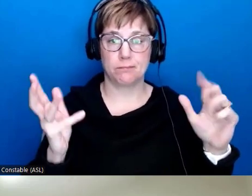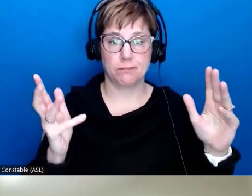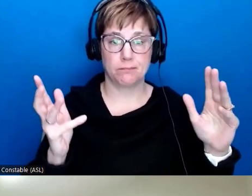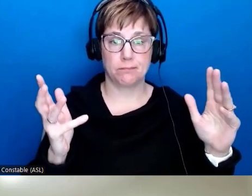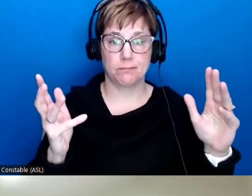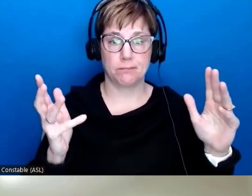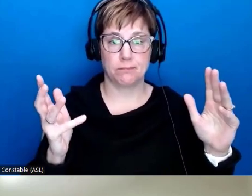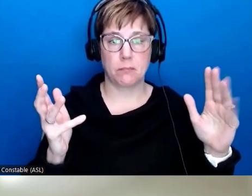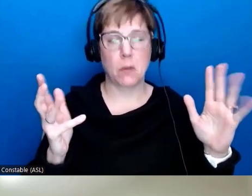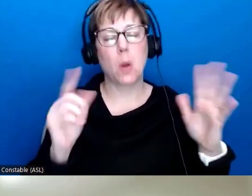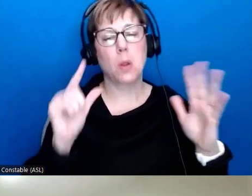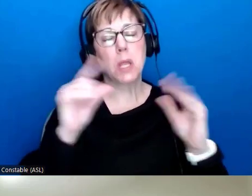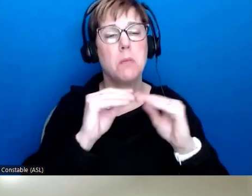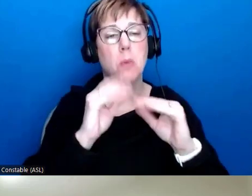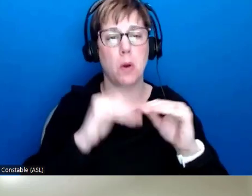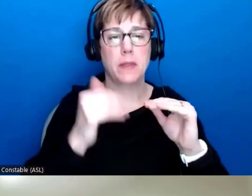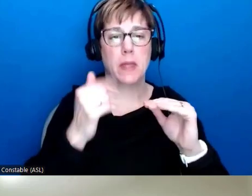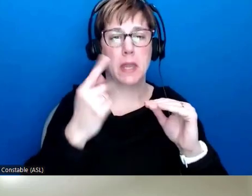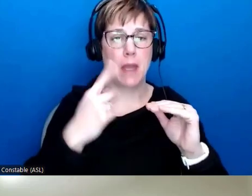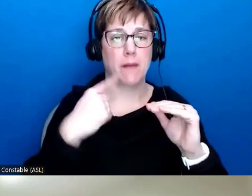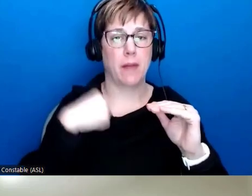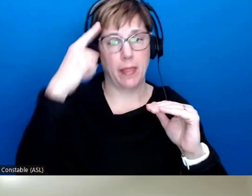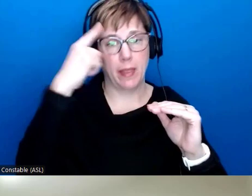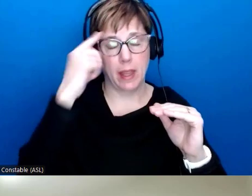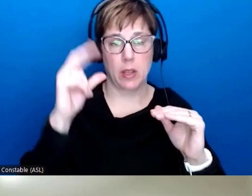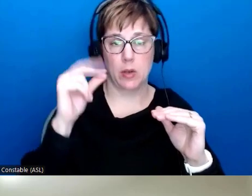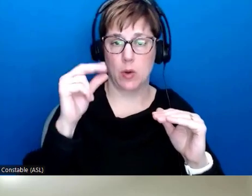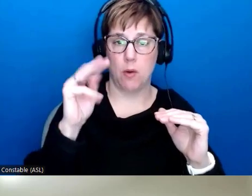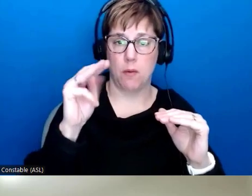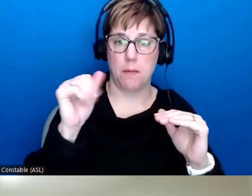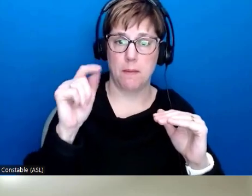More than half, a little more than half think no, though, Matt.